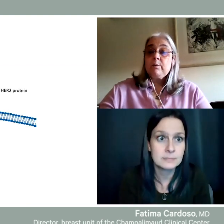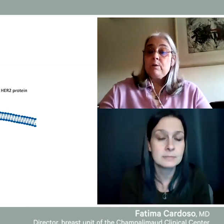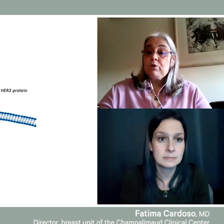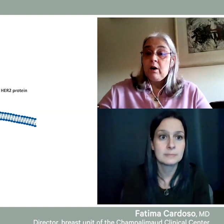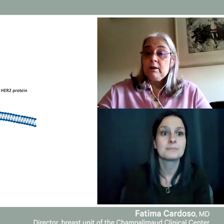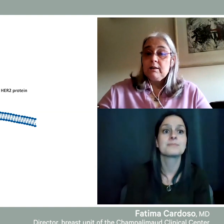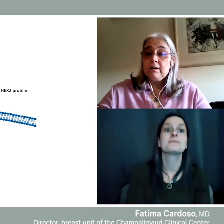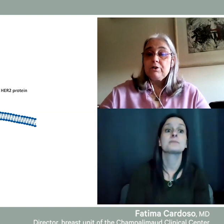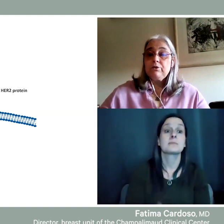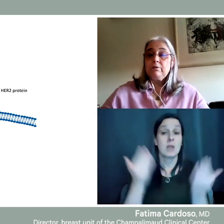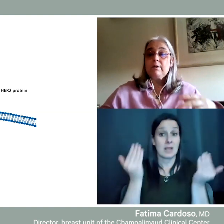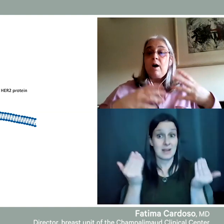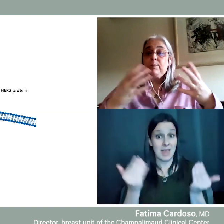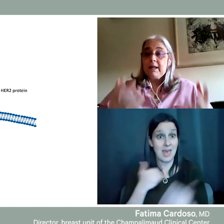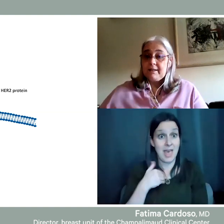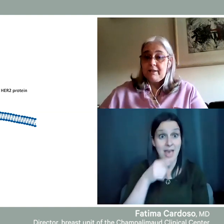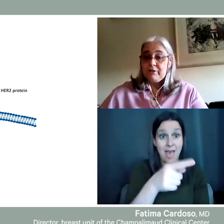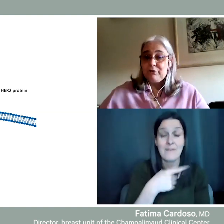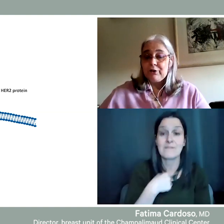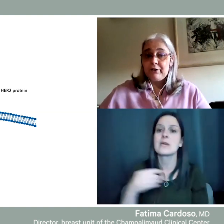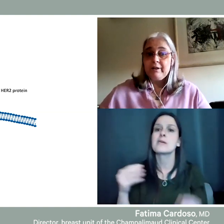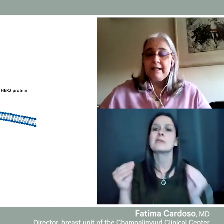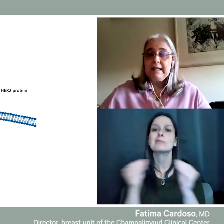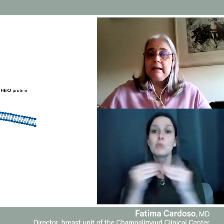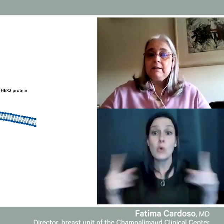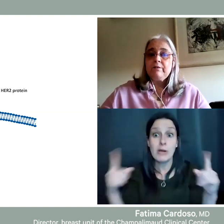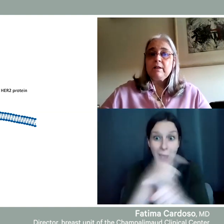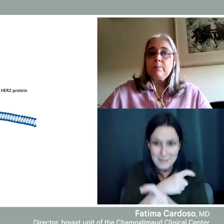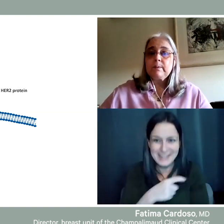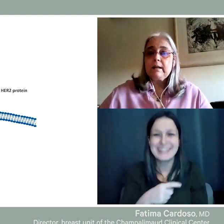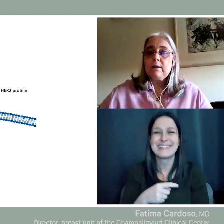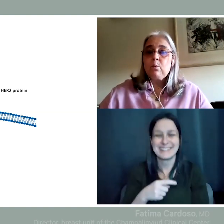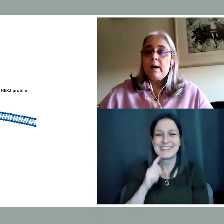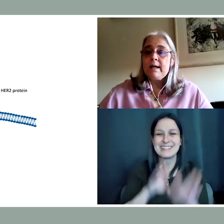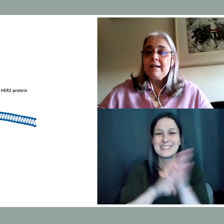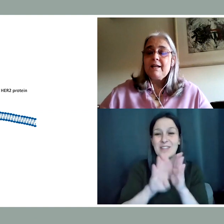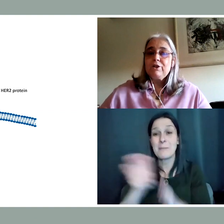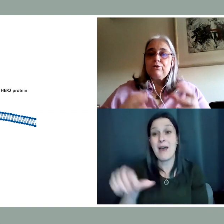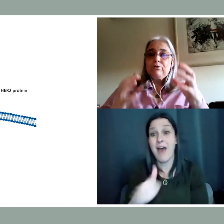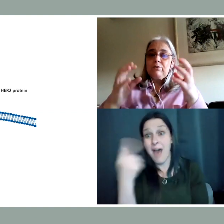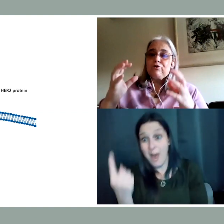And then we move on to complicate even further and develop a